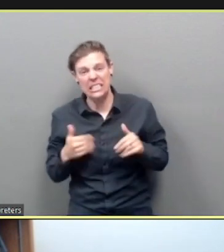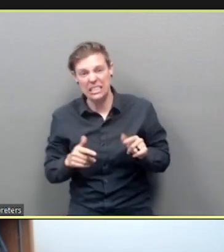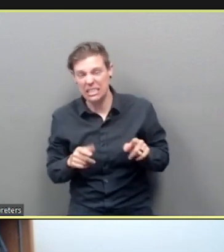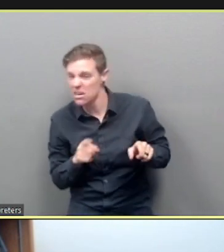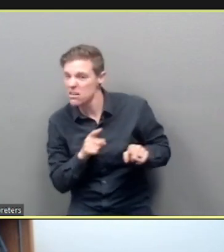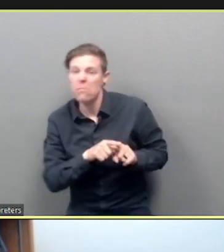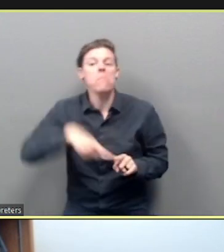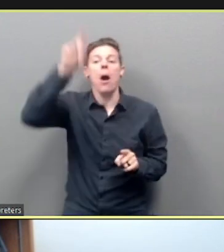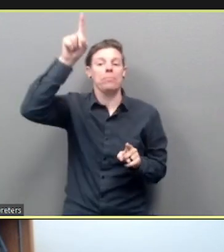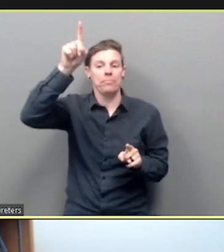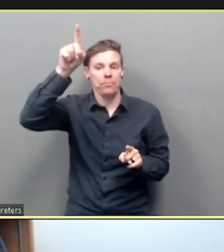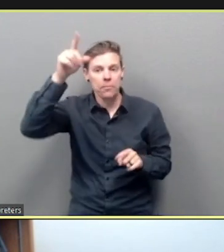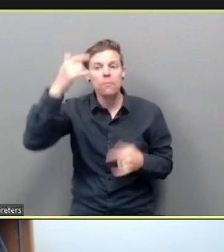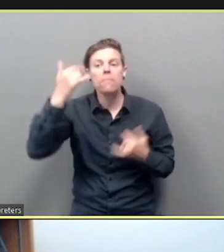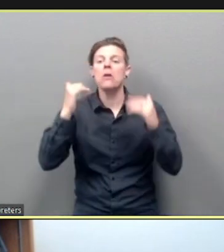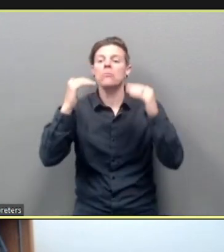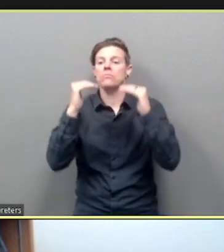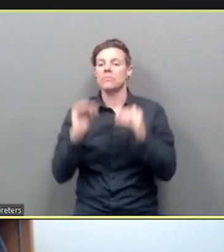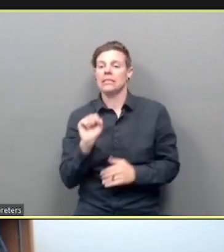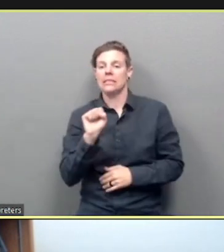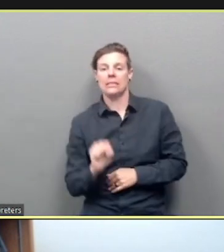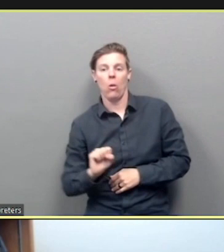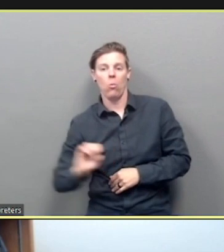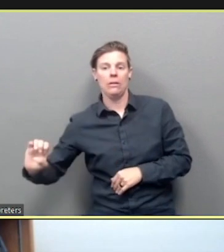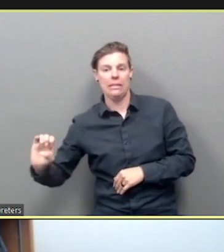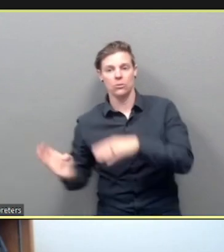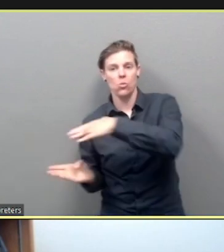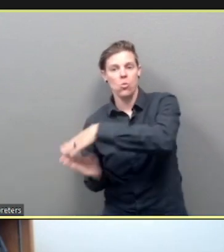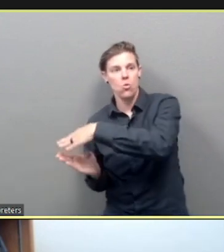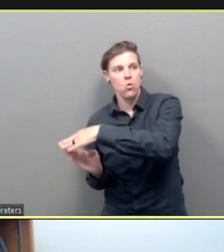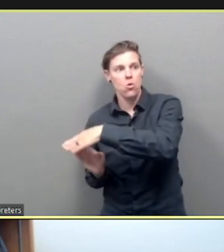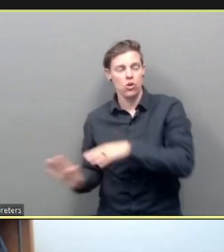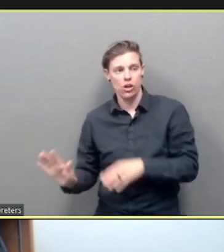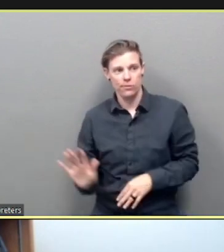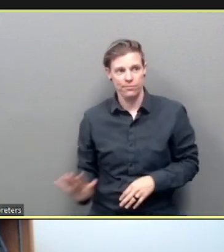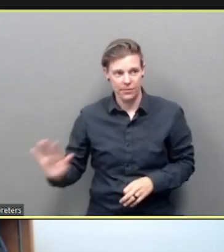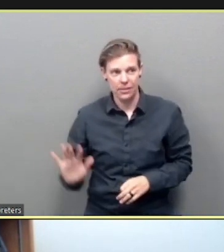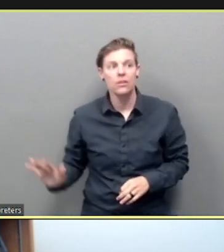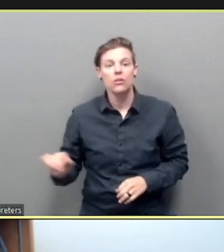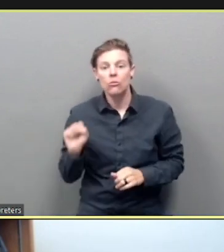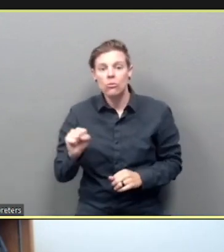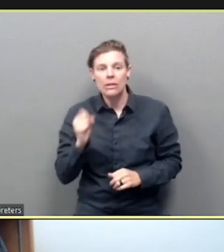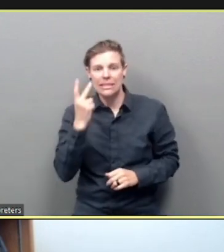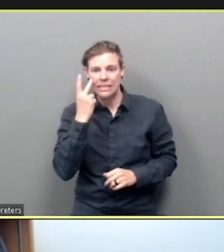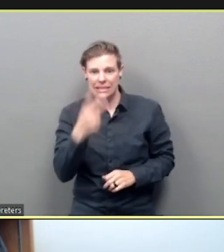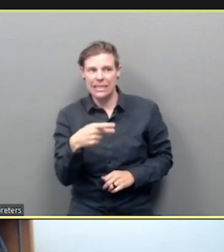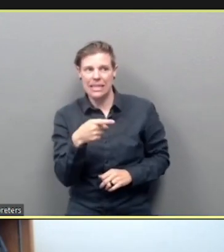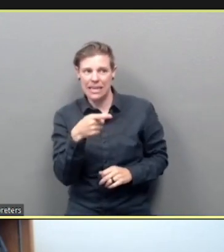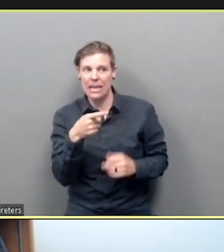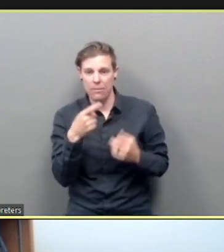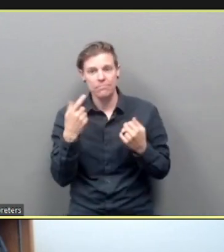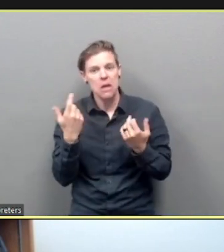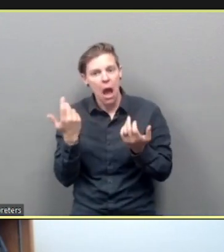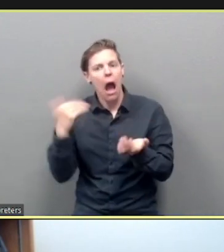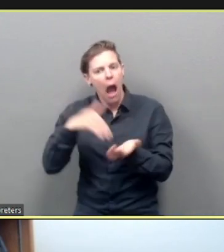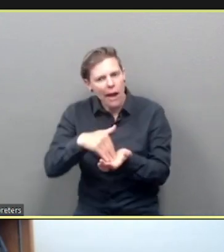southeast region of the state. And again, there are some differences in these curves, and